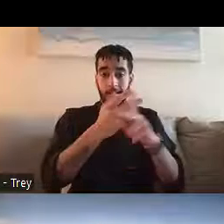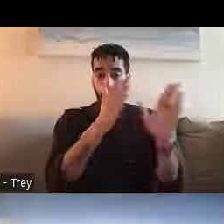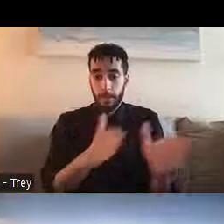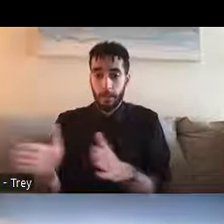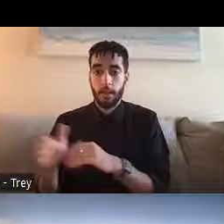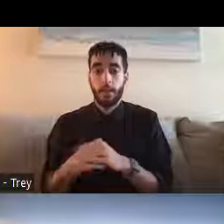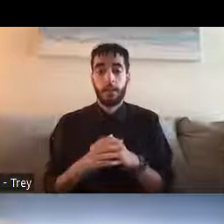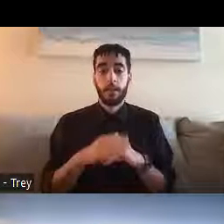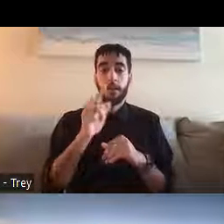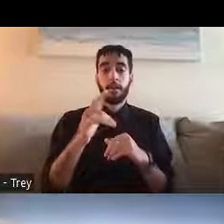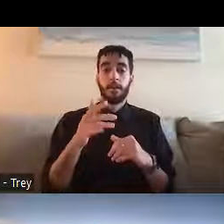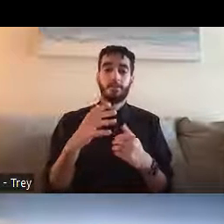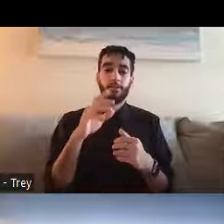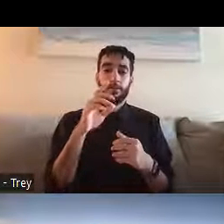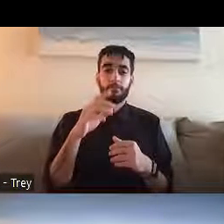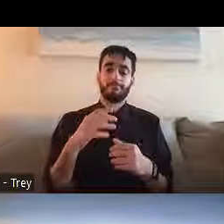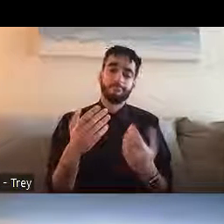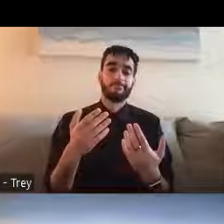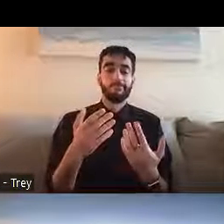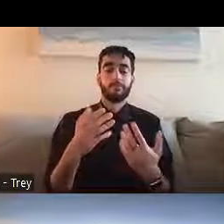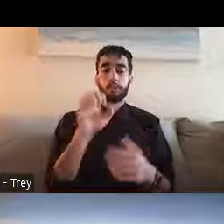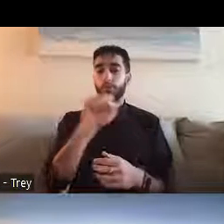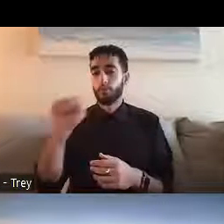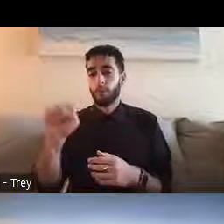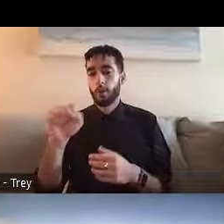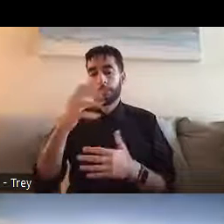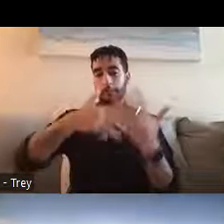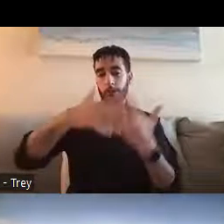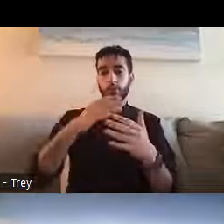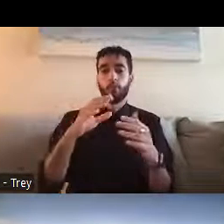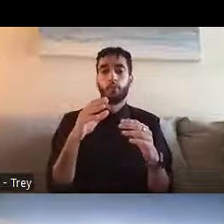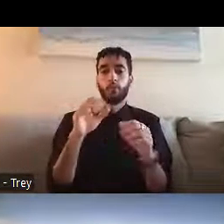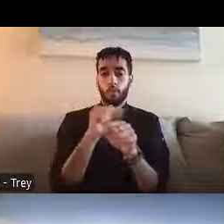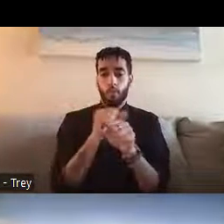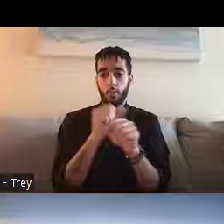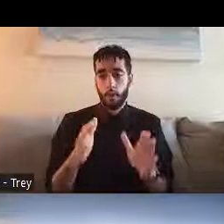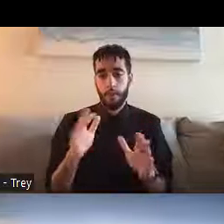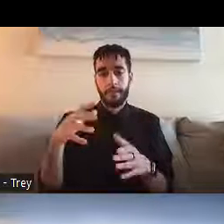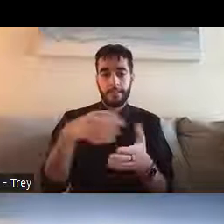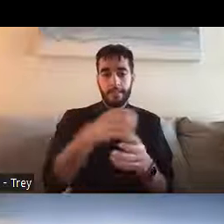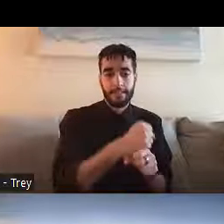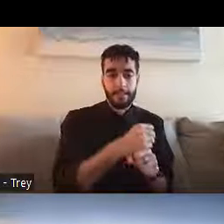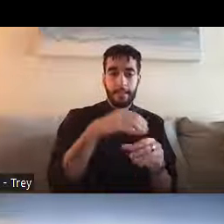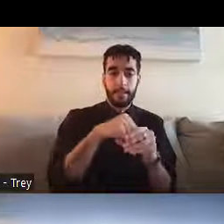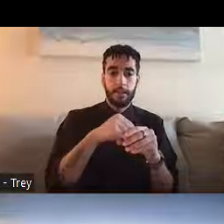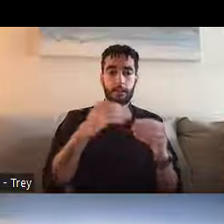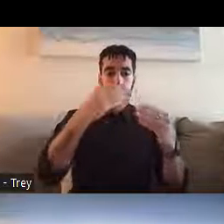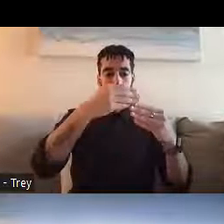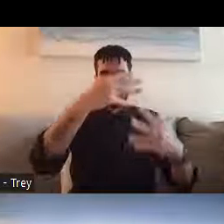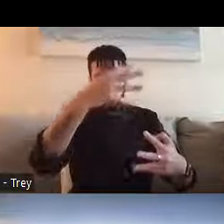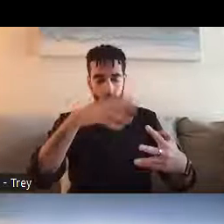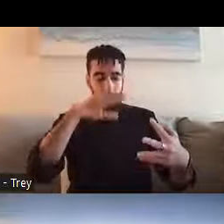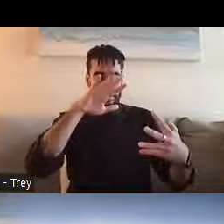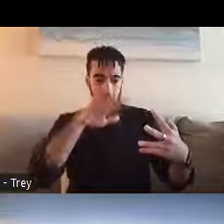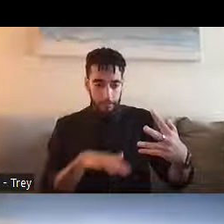most often a social worker. And there's a lot of service use data. So intake and assessment and then reassessment, which is usually